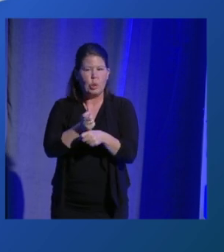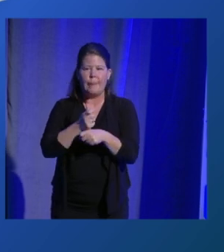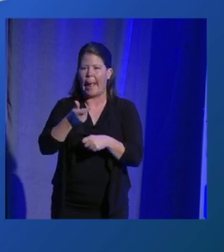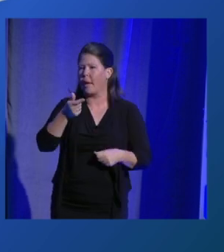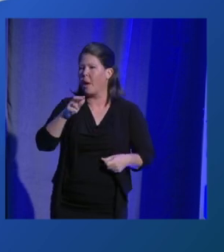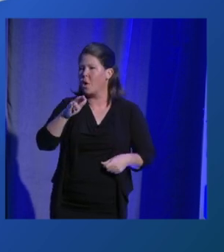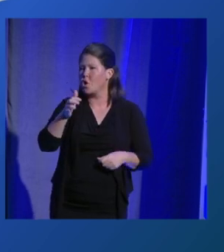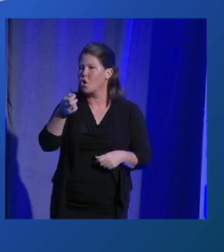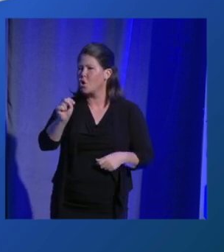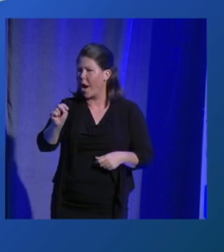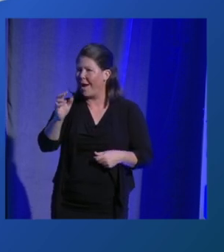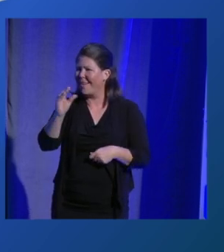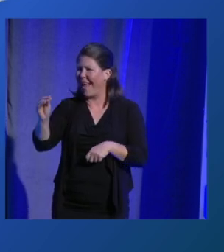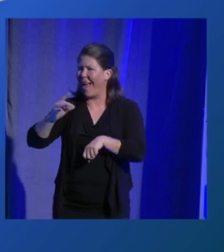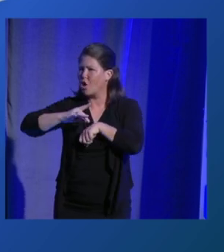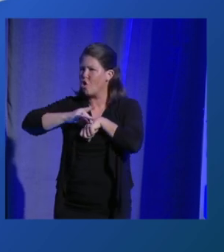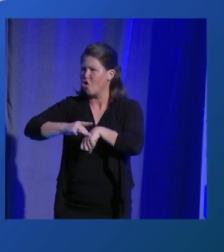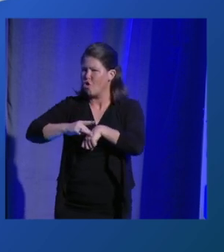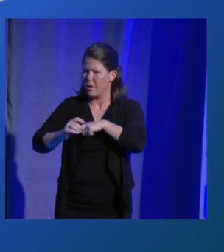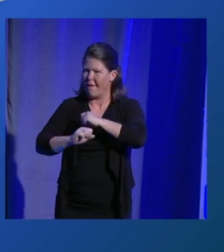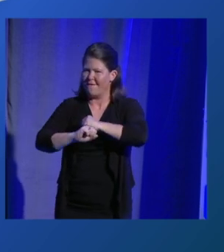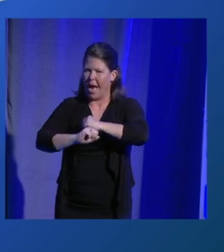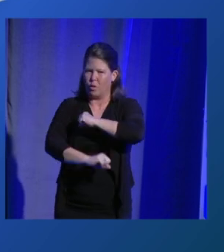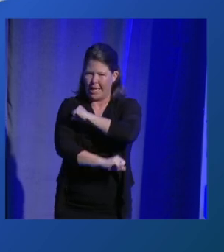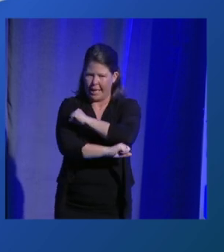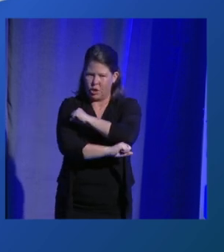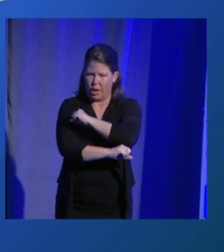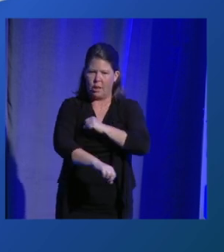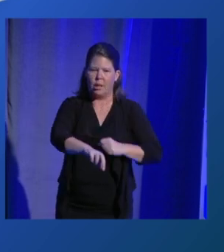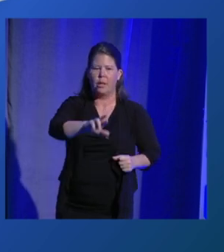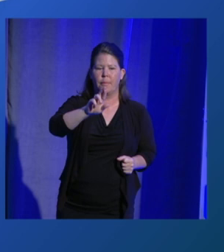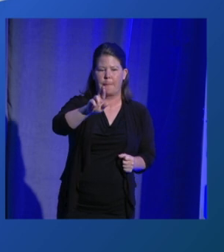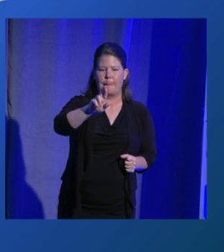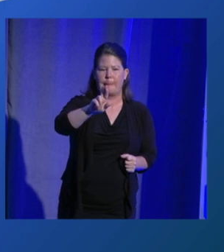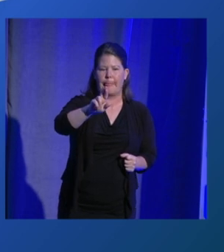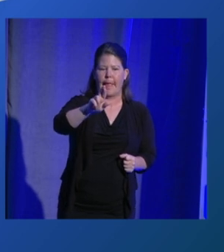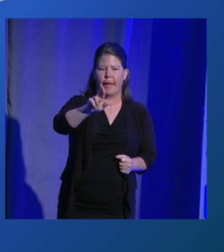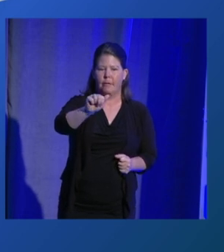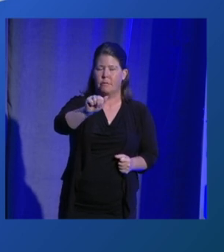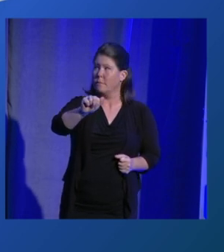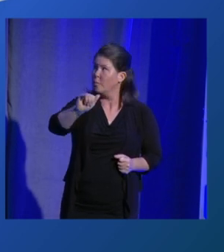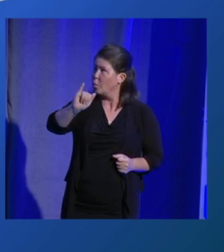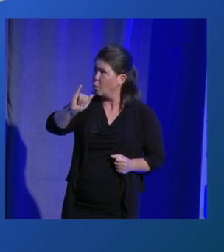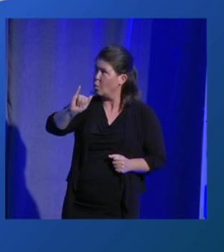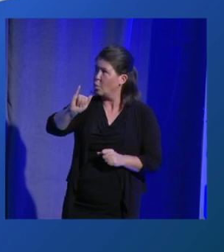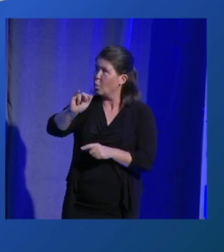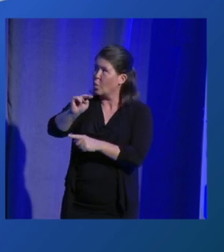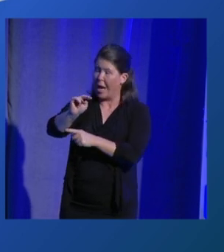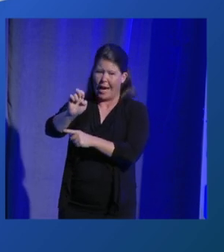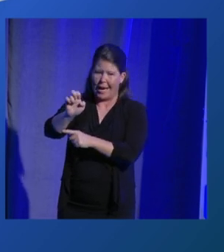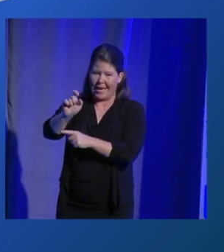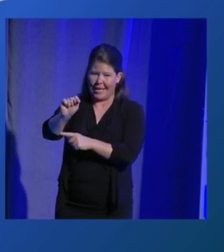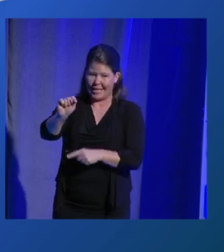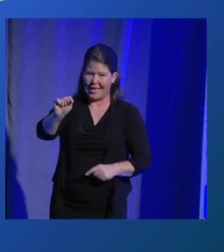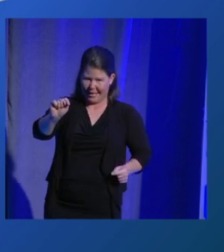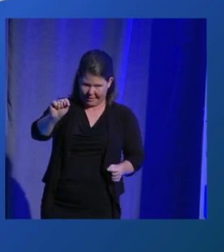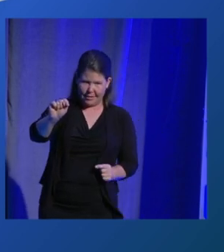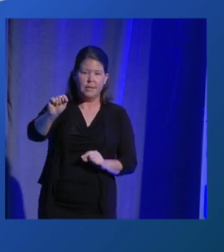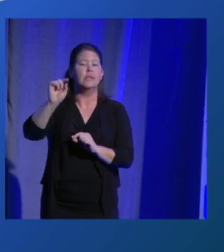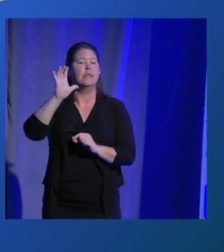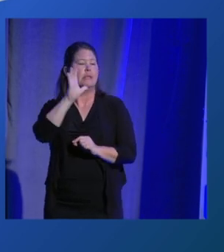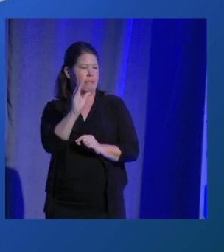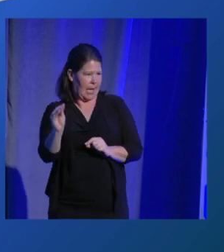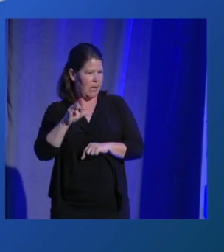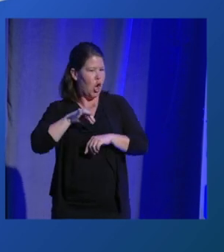and our vision has been been to combine machine learning and Earth observations for a positive Global impact